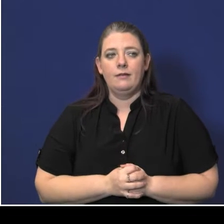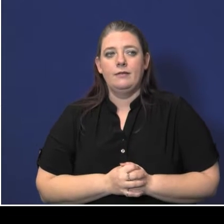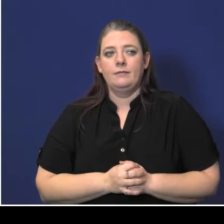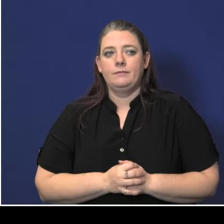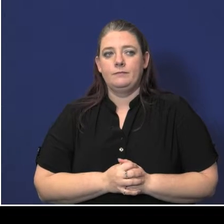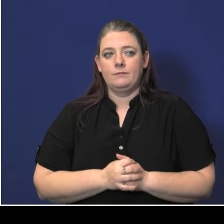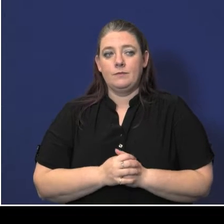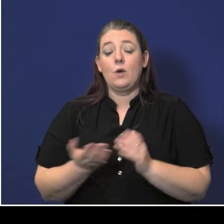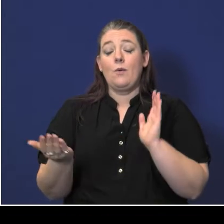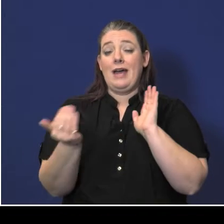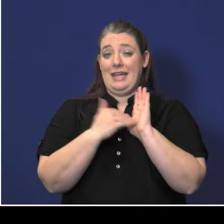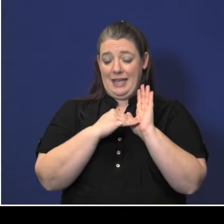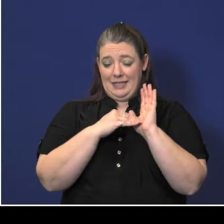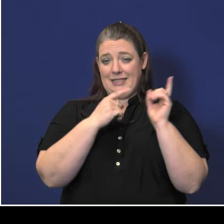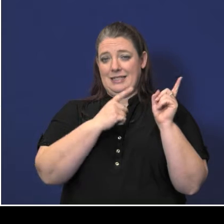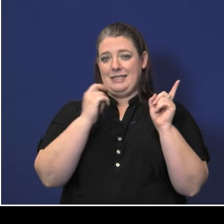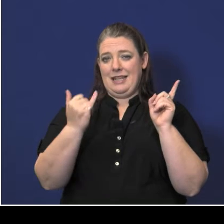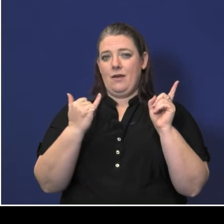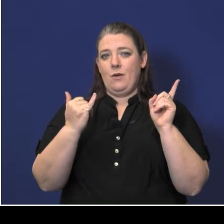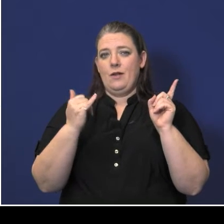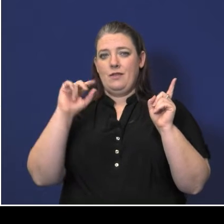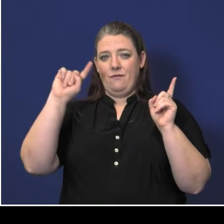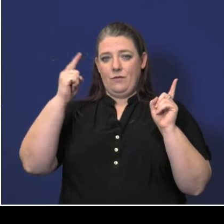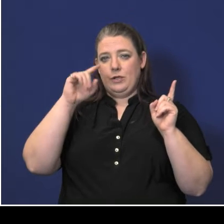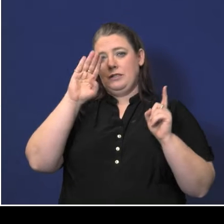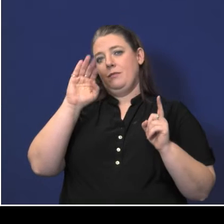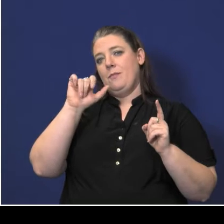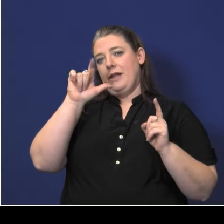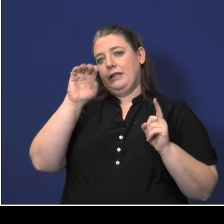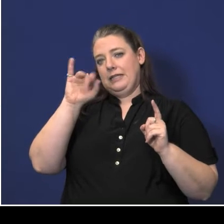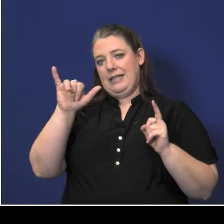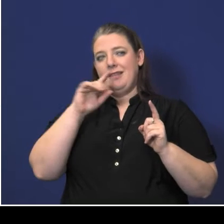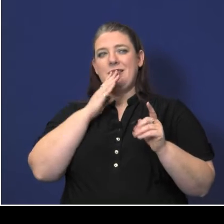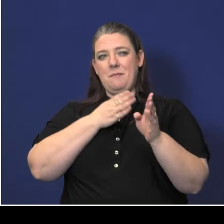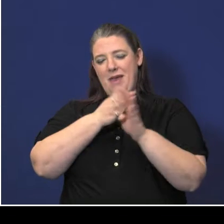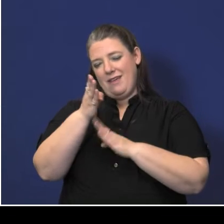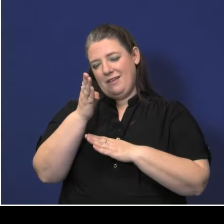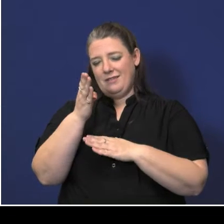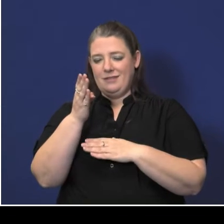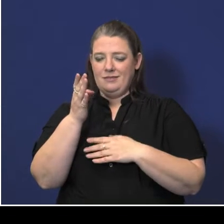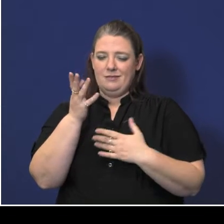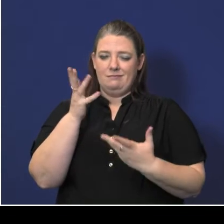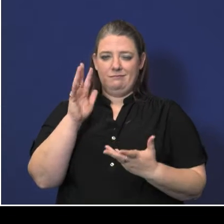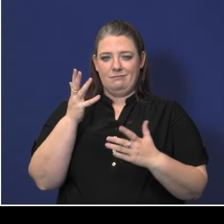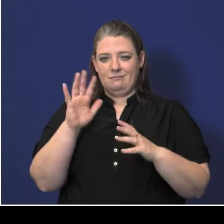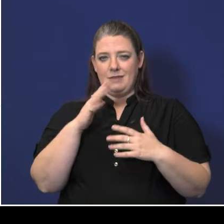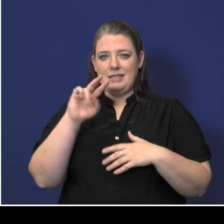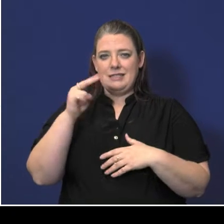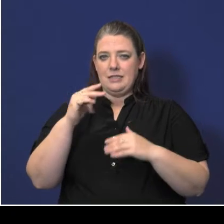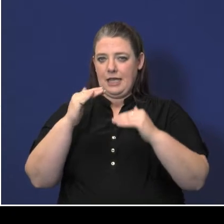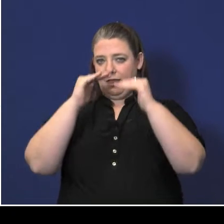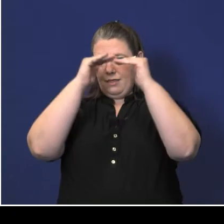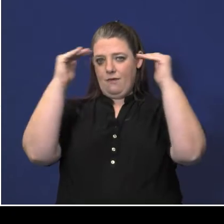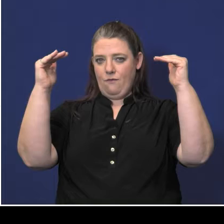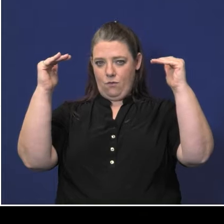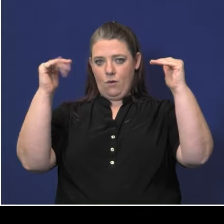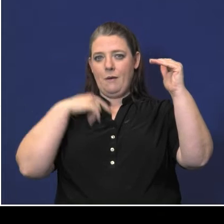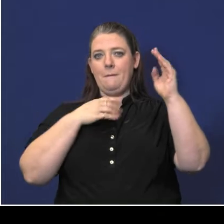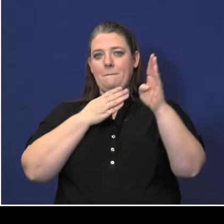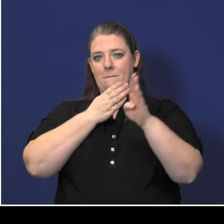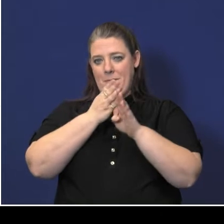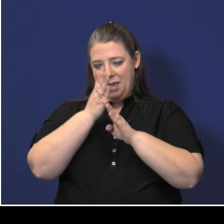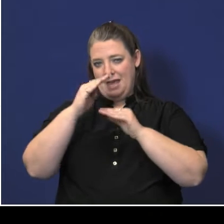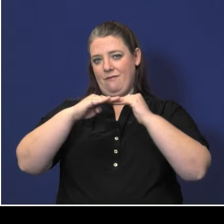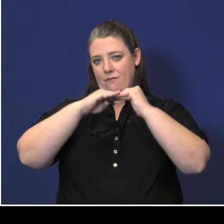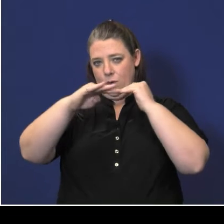So again, this is now the first balcony. So this is actually the main kind of second level main floor. So if you